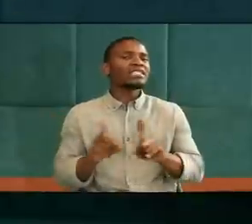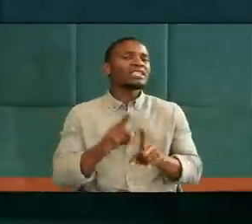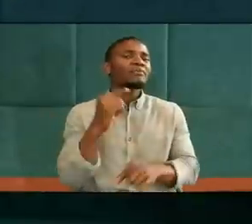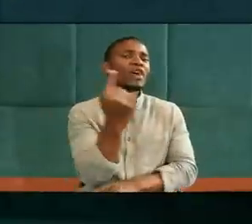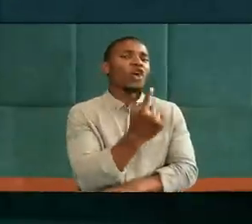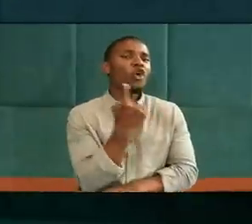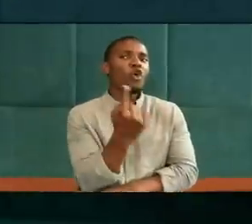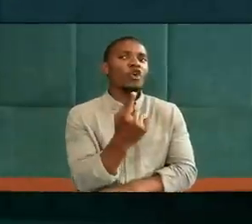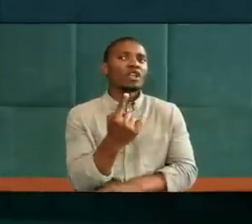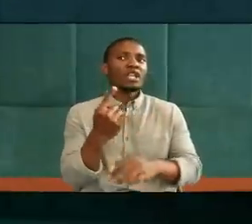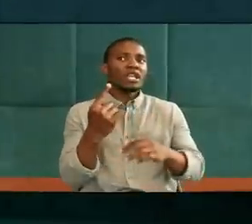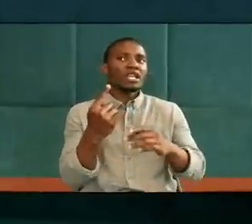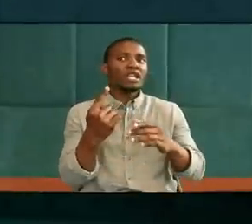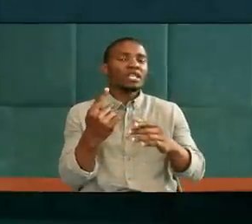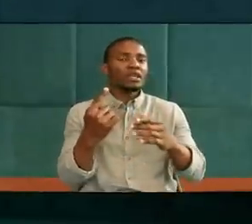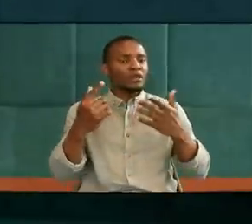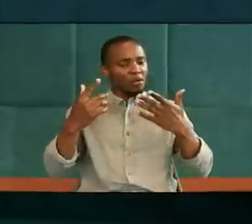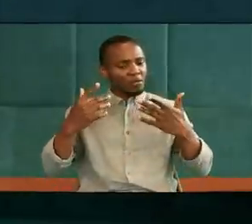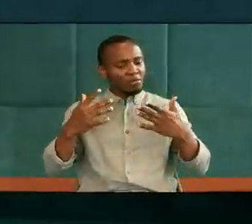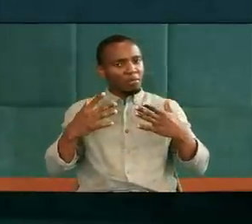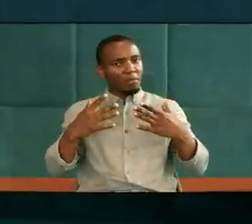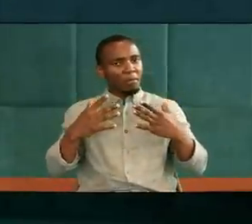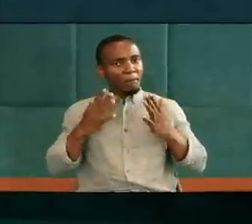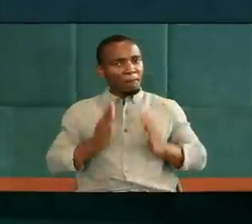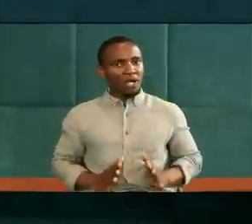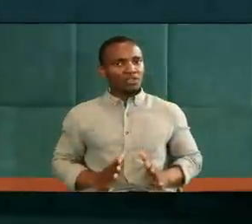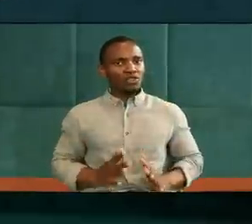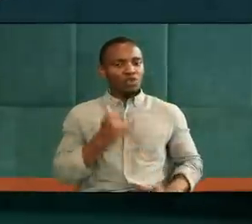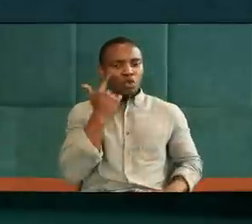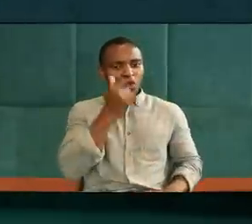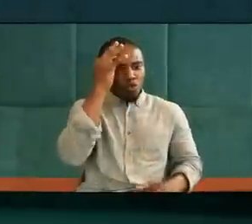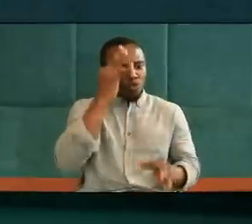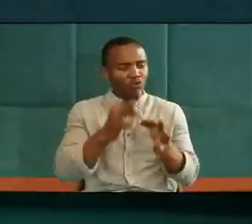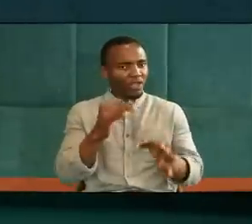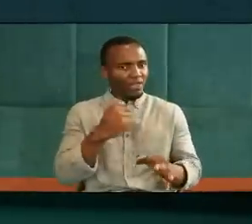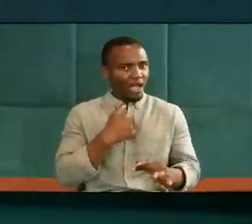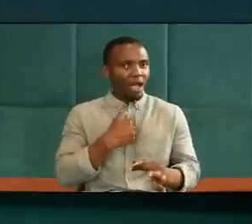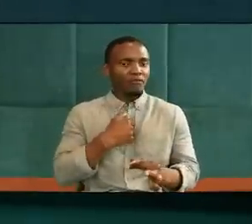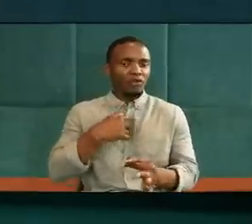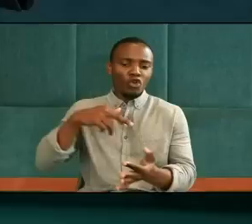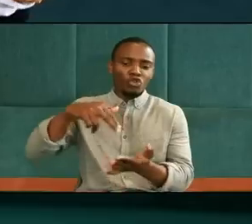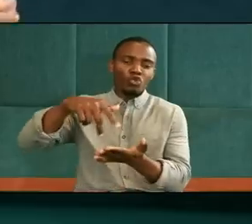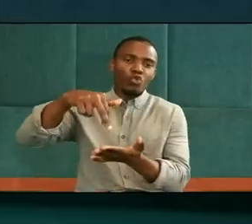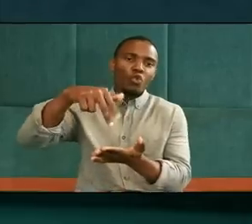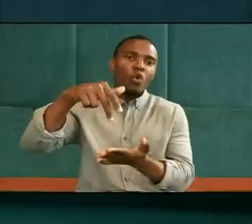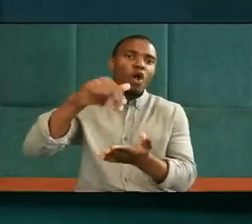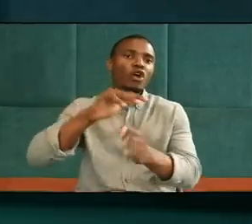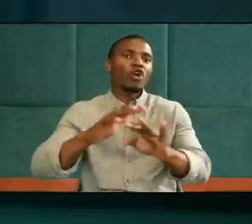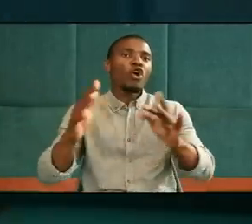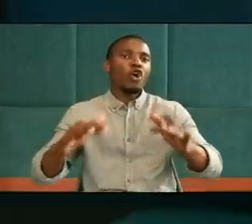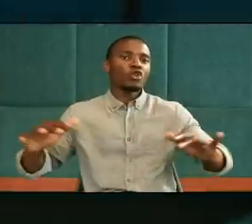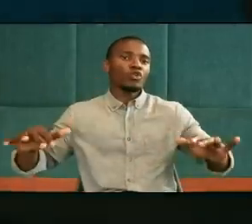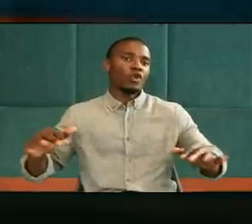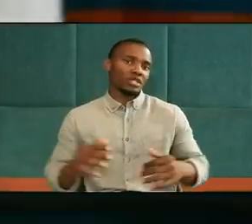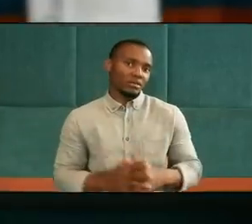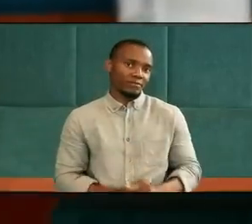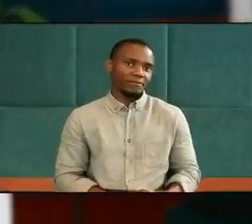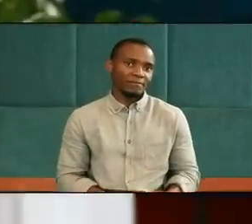being that had enough faith that walk on water.